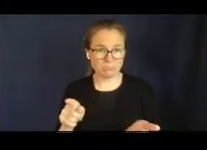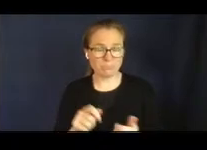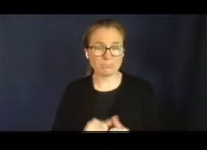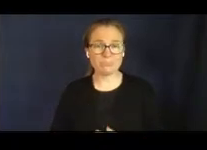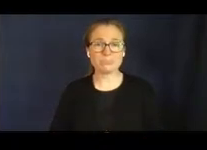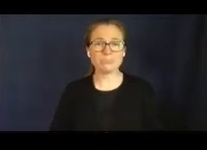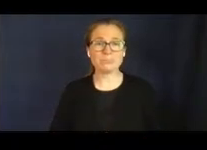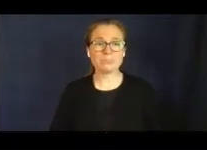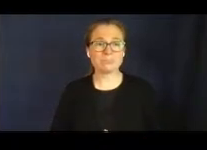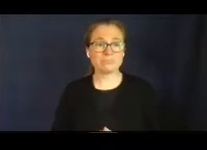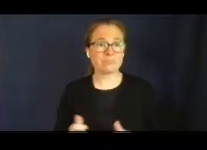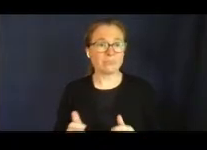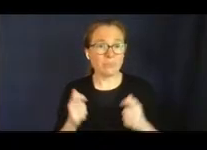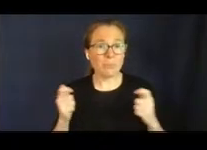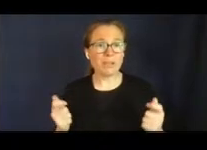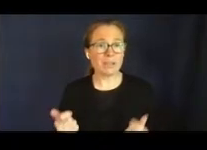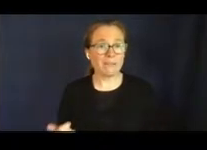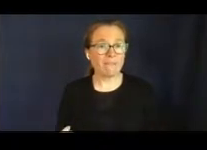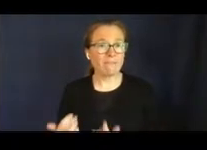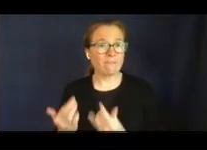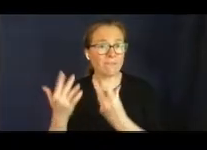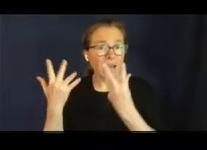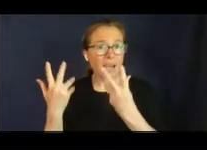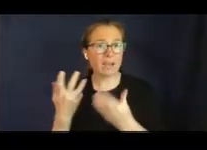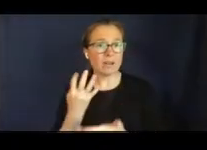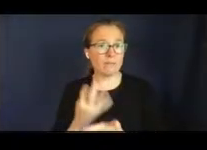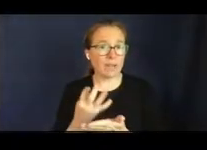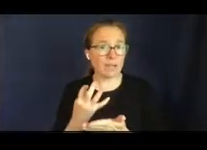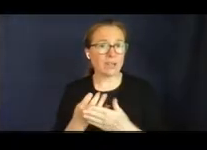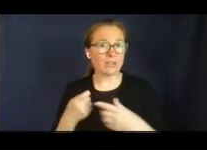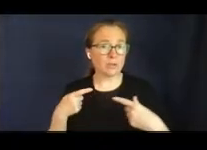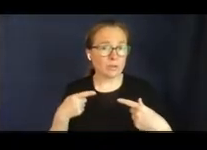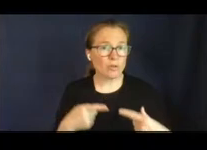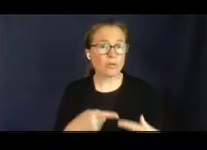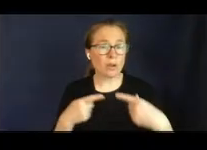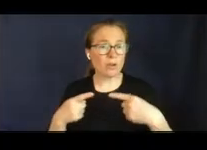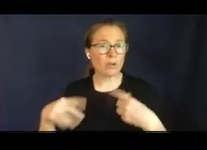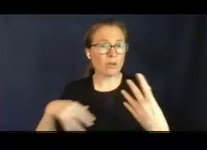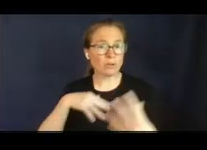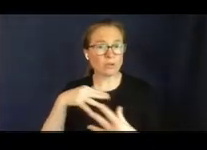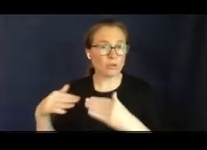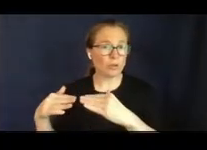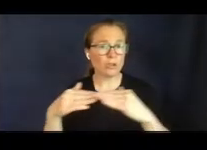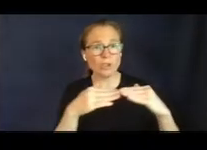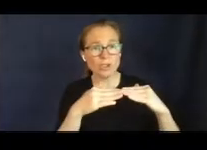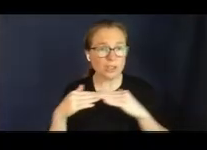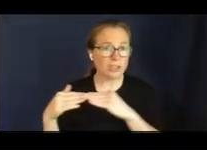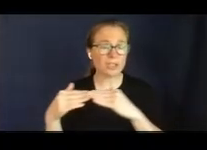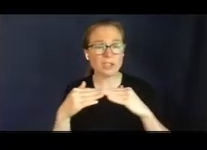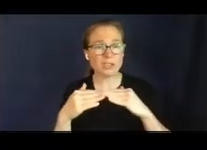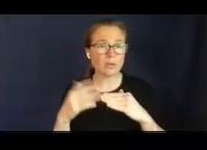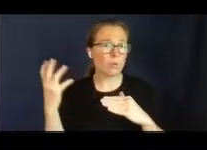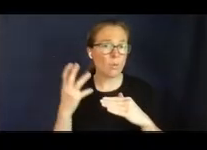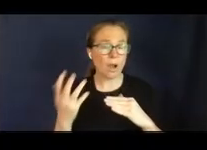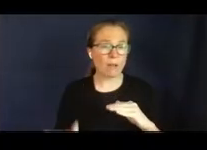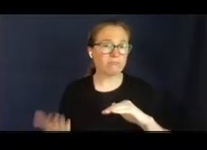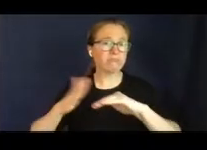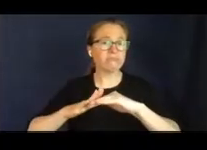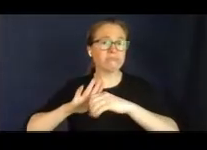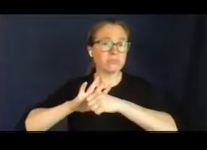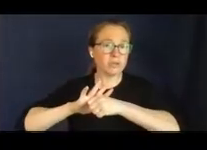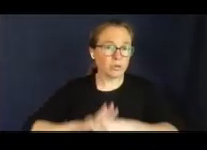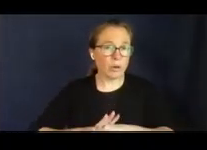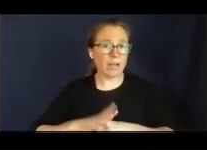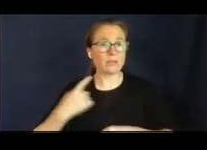financial struggles, and action and initiatives to address social justice efforts have compounded the stress and overwhelmed OHSU members